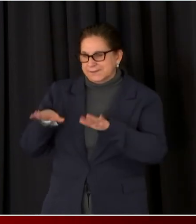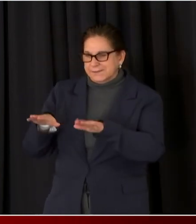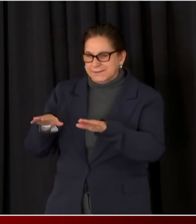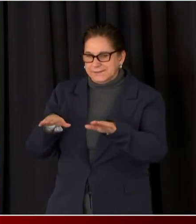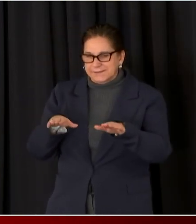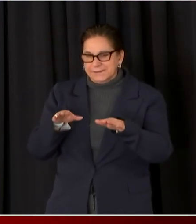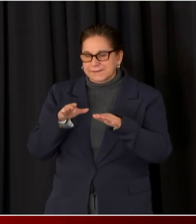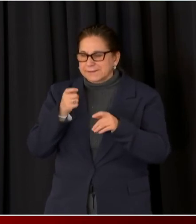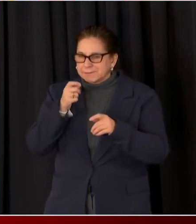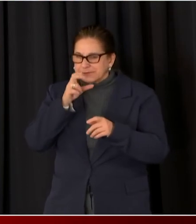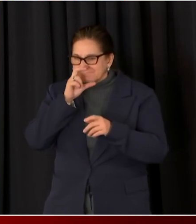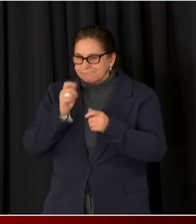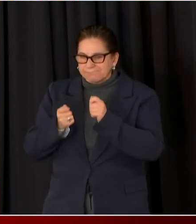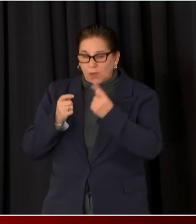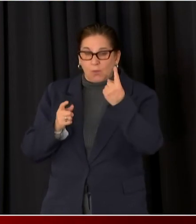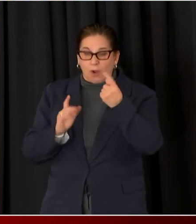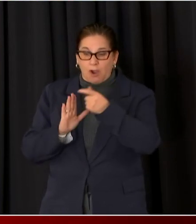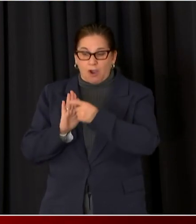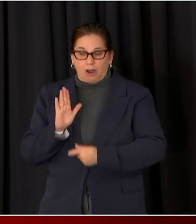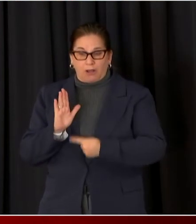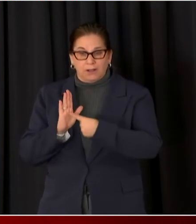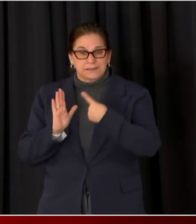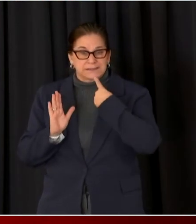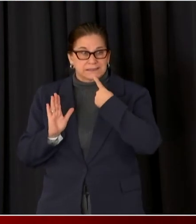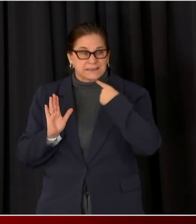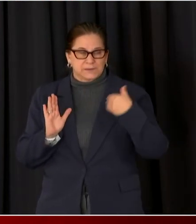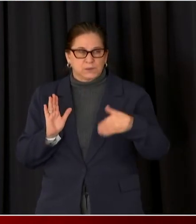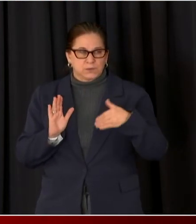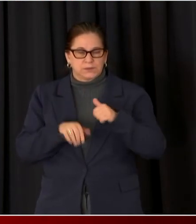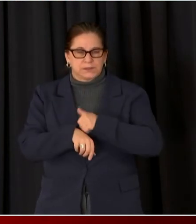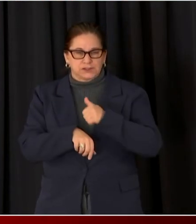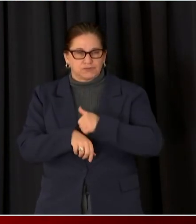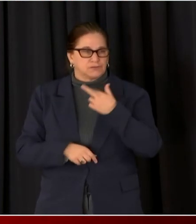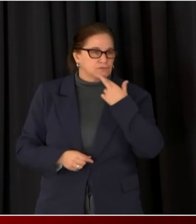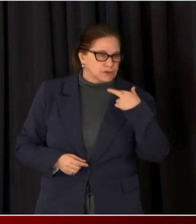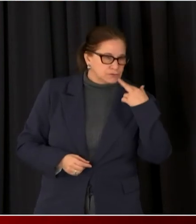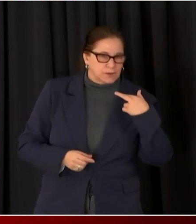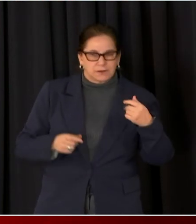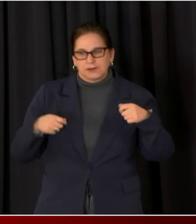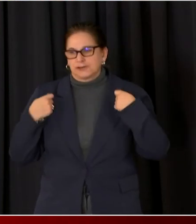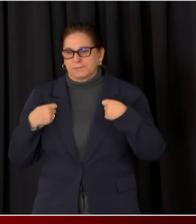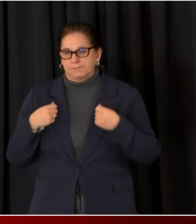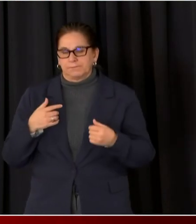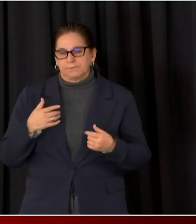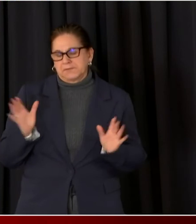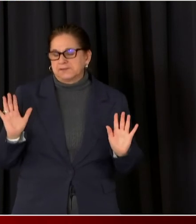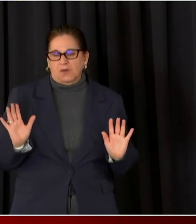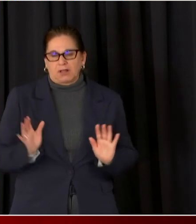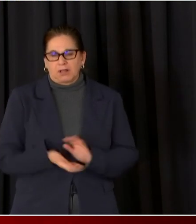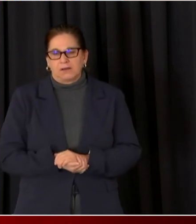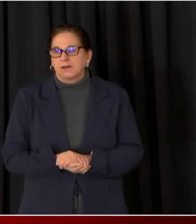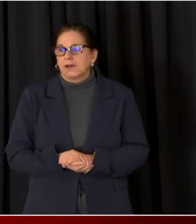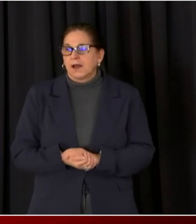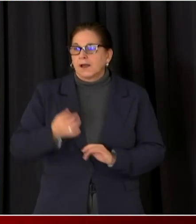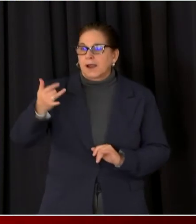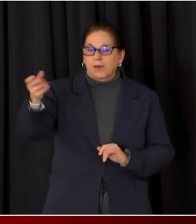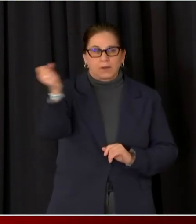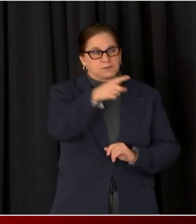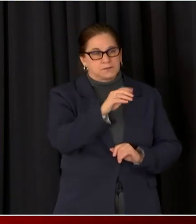you. Yes, Mark? Going back to the questions about out-of-state residents, have